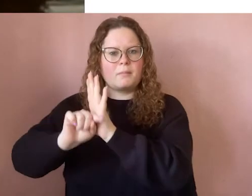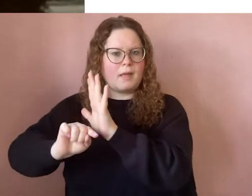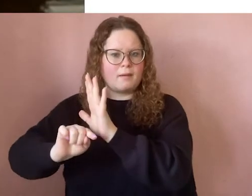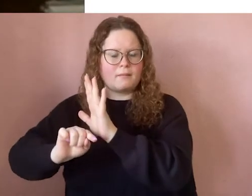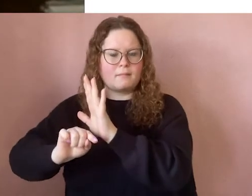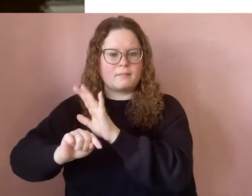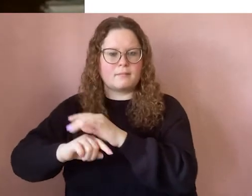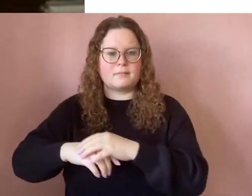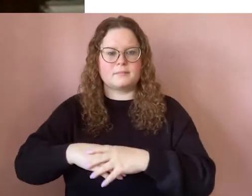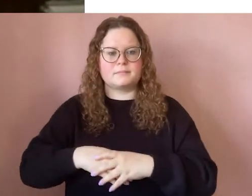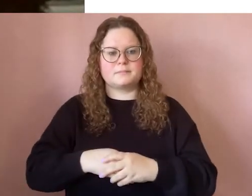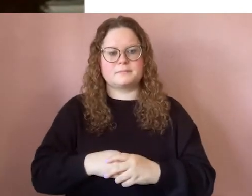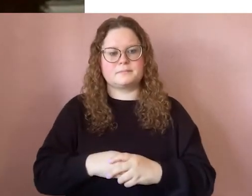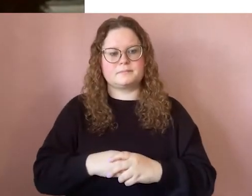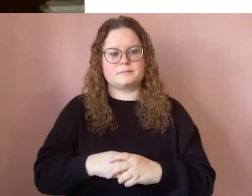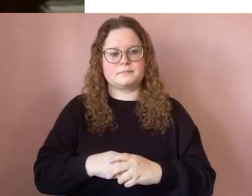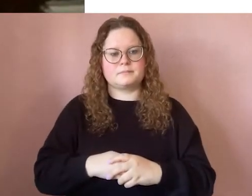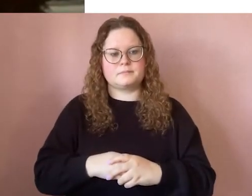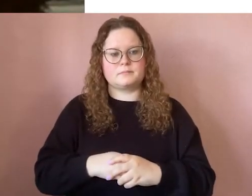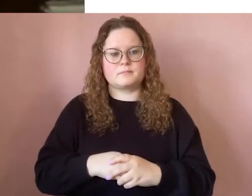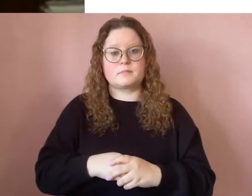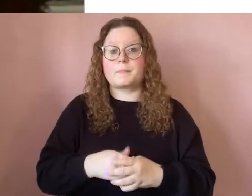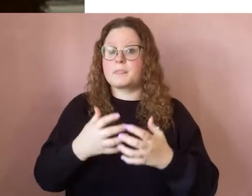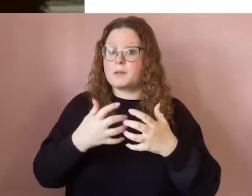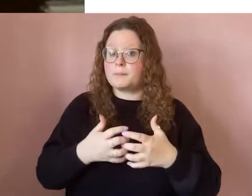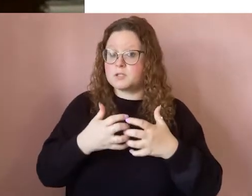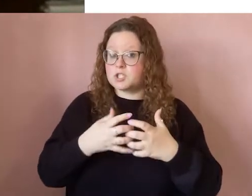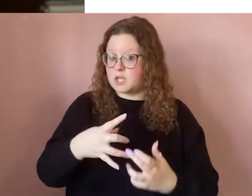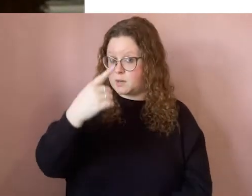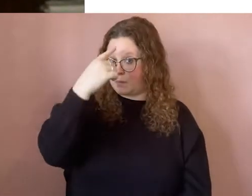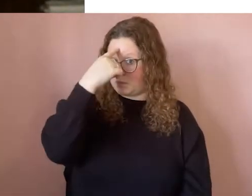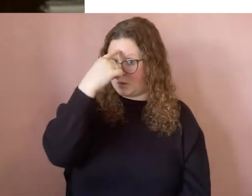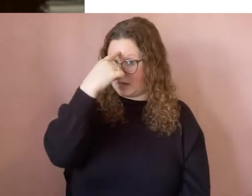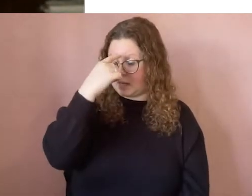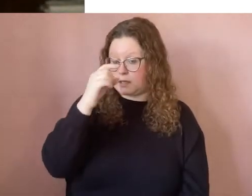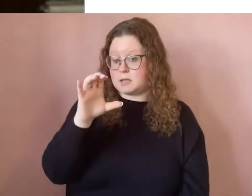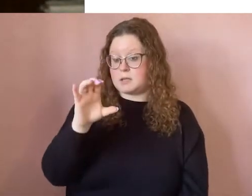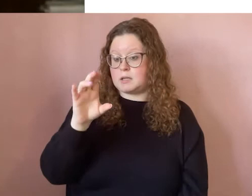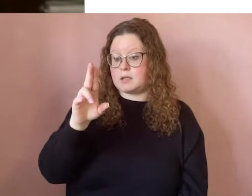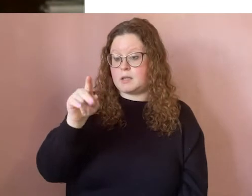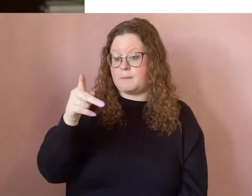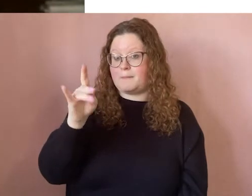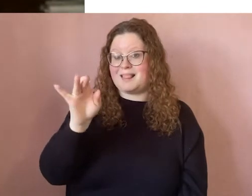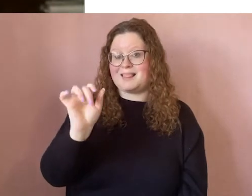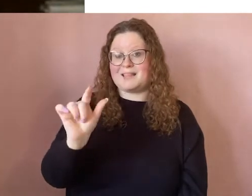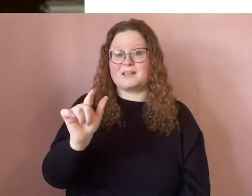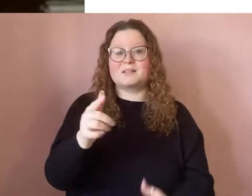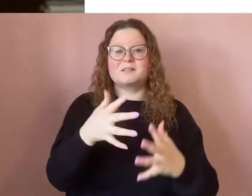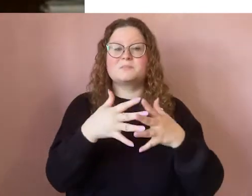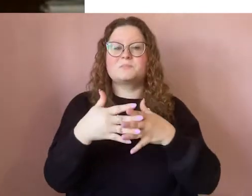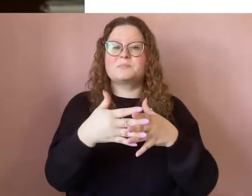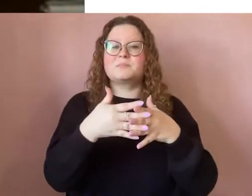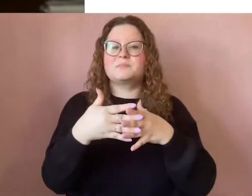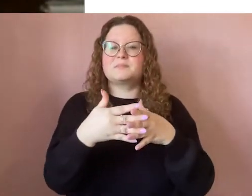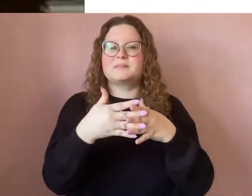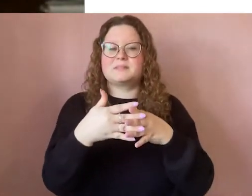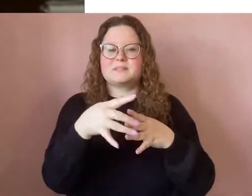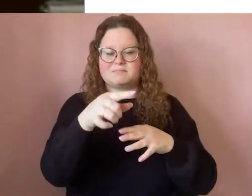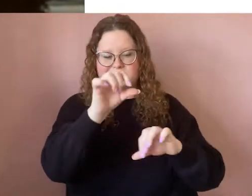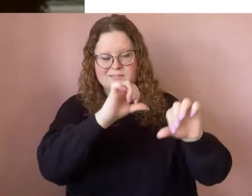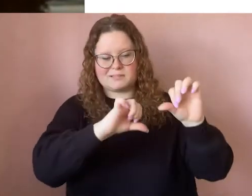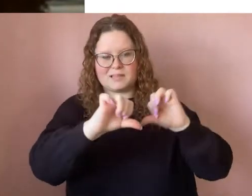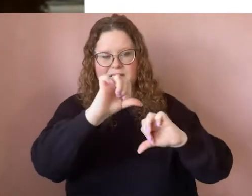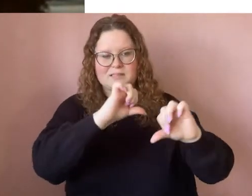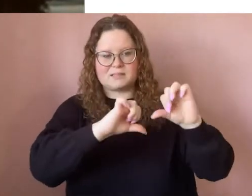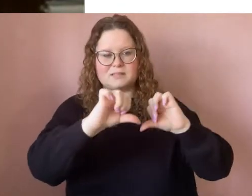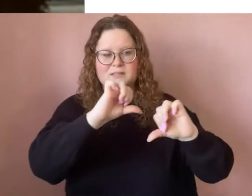What they call machine-brain coupling experiments in the United States foresee new ways to treat